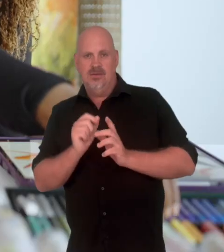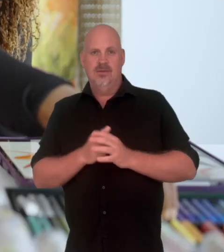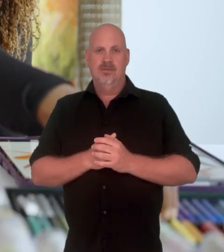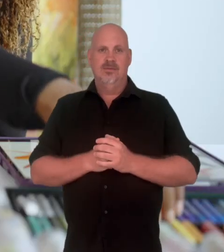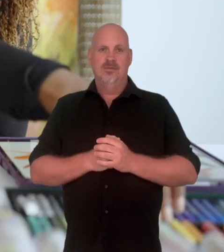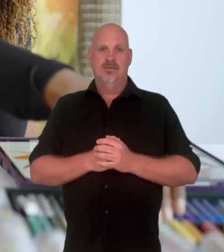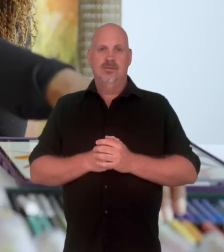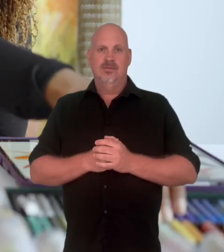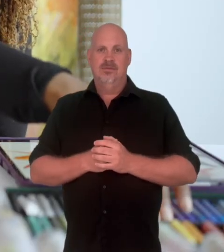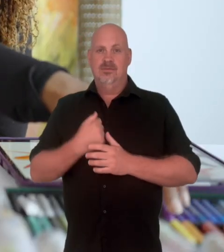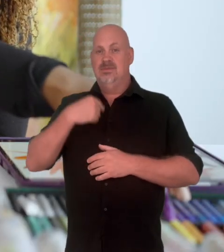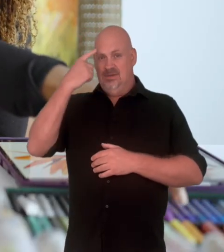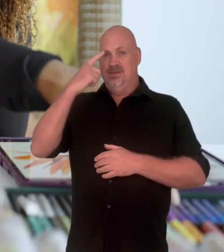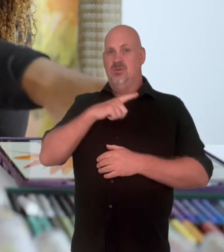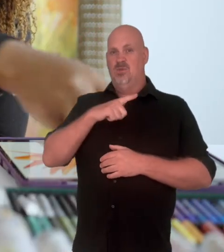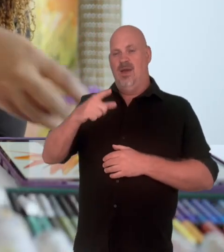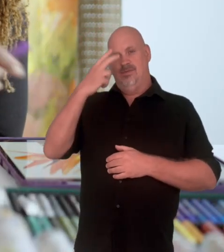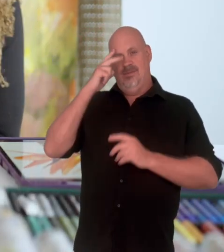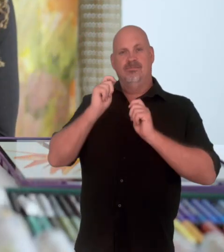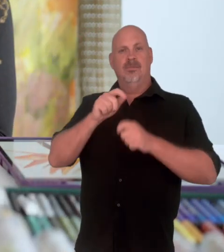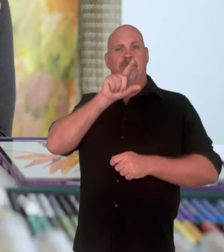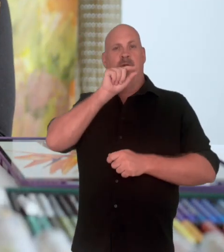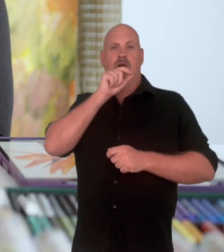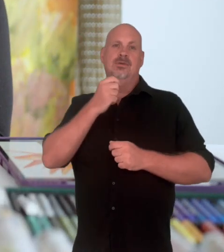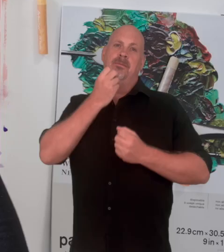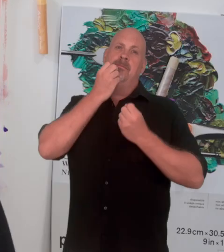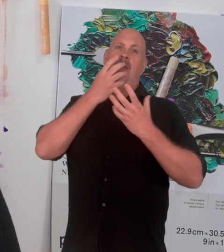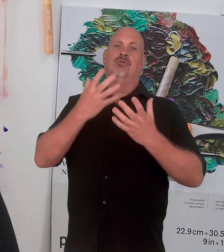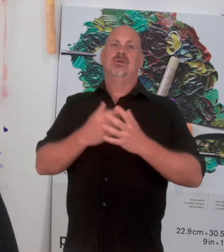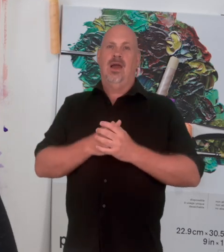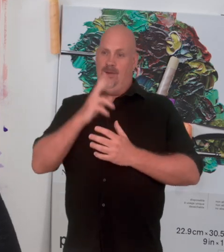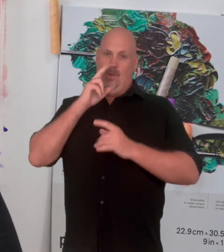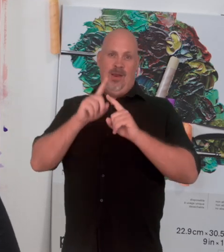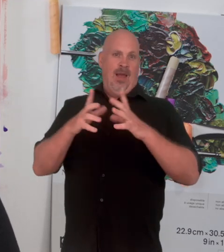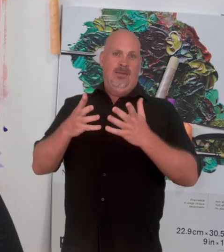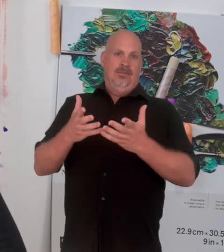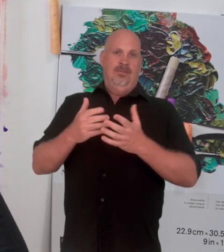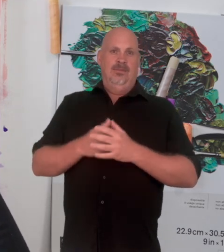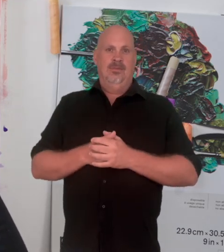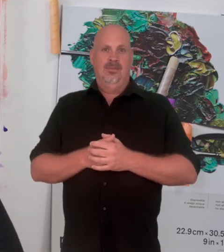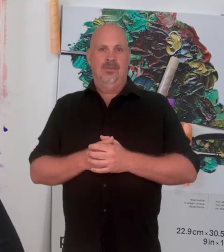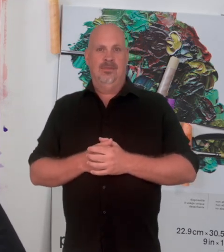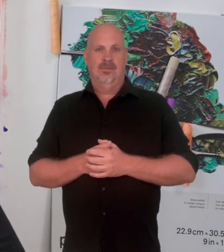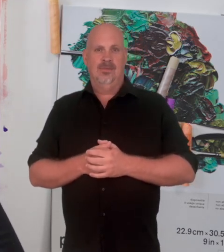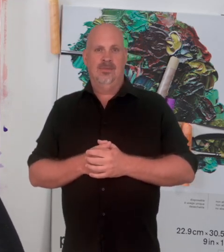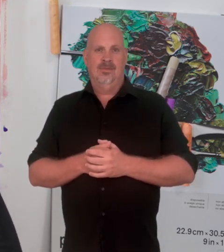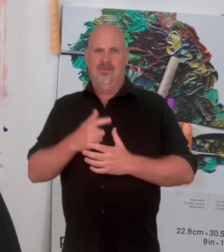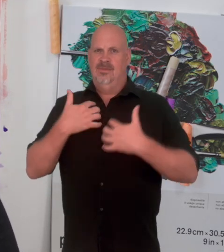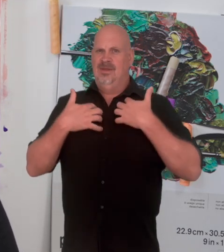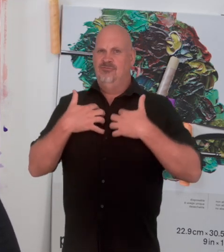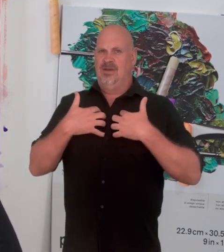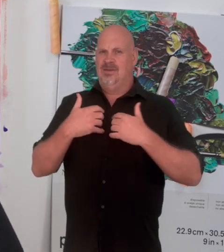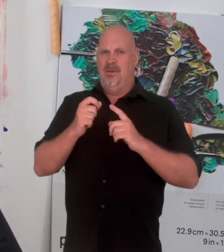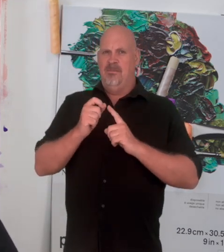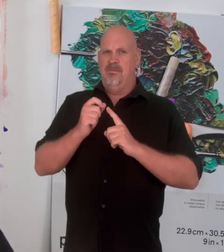And I think this is why it's called a bird of paradise, because it looks like an exotic bird. You have this interesting purple thing